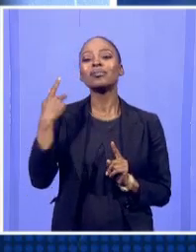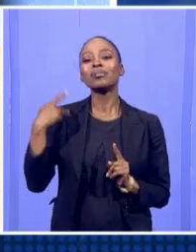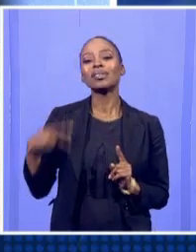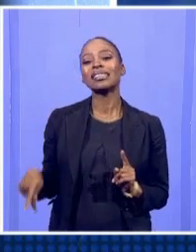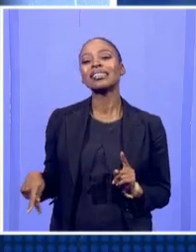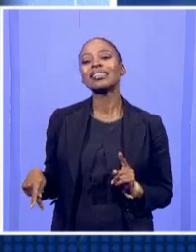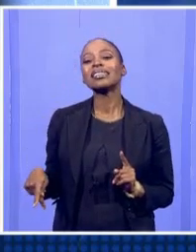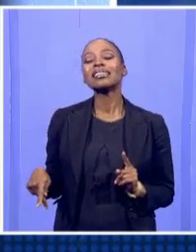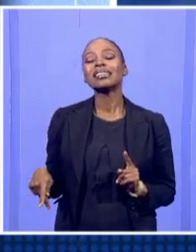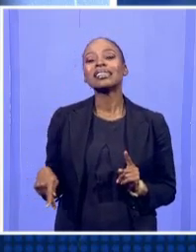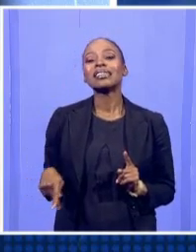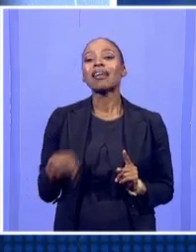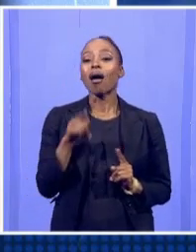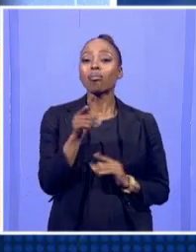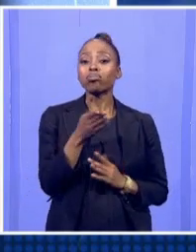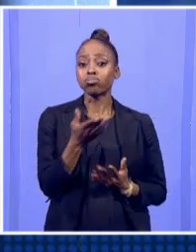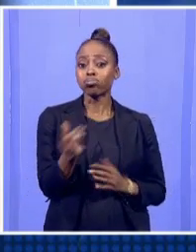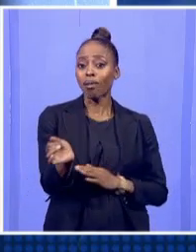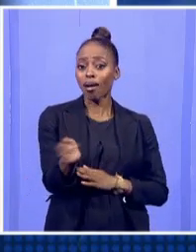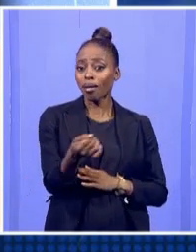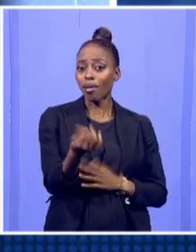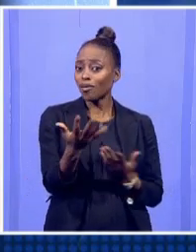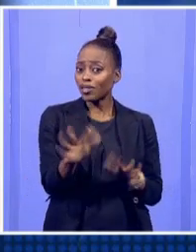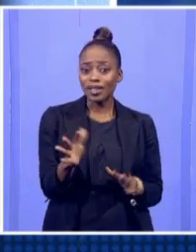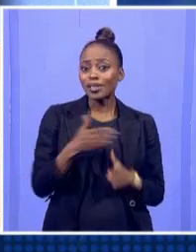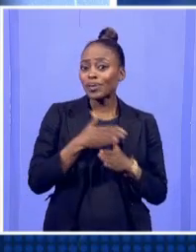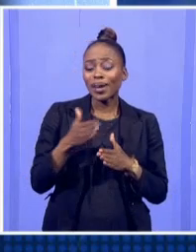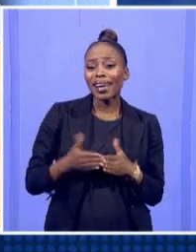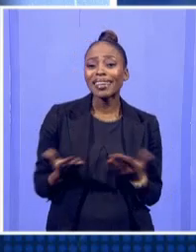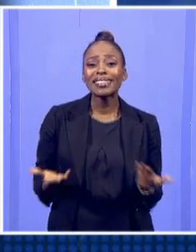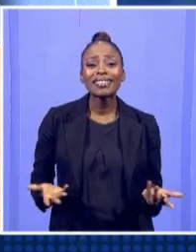Modjadji installed this weekend.